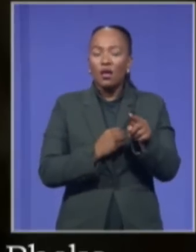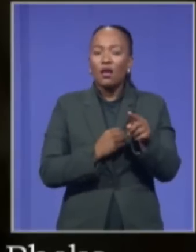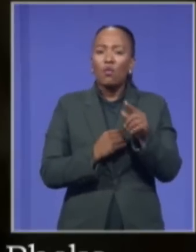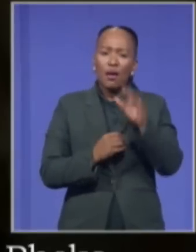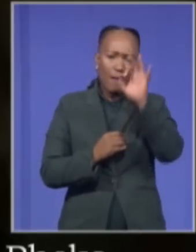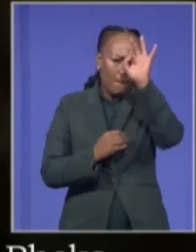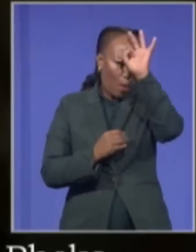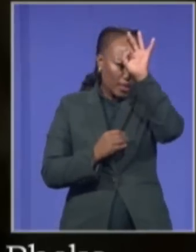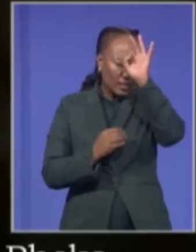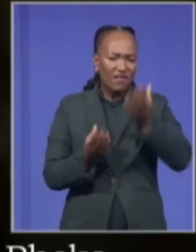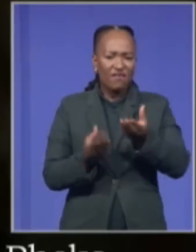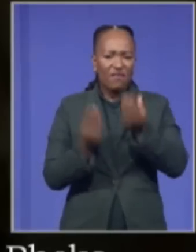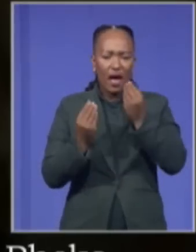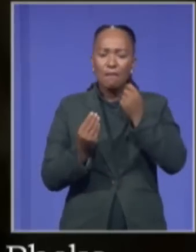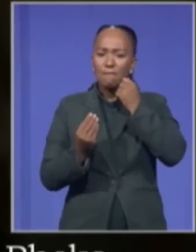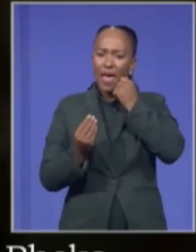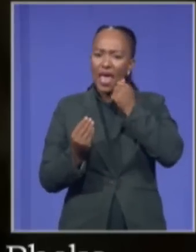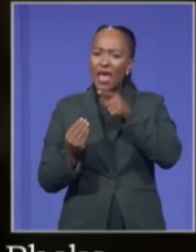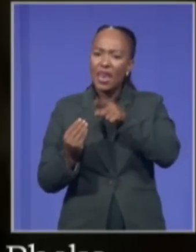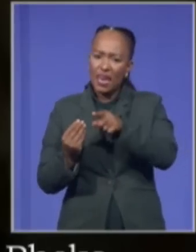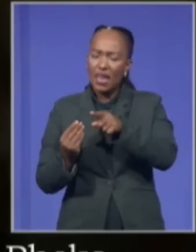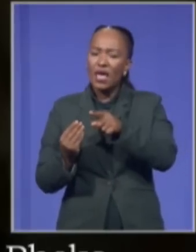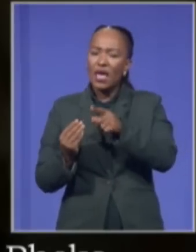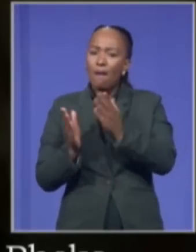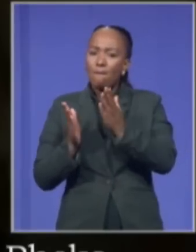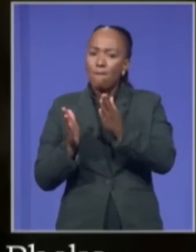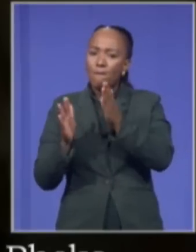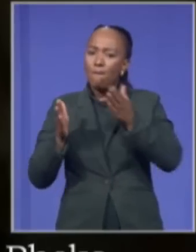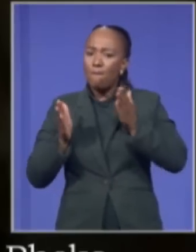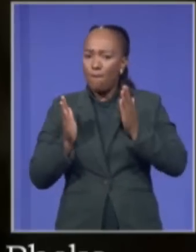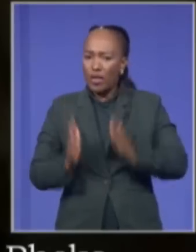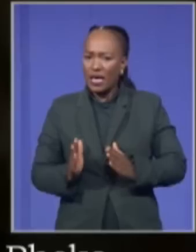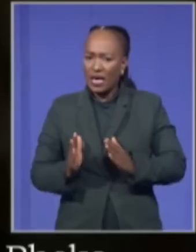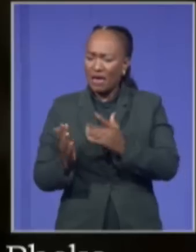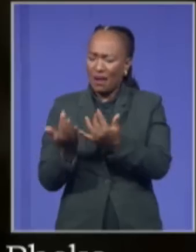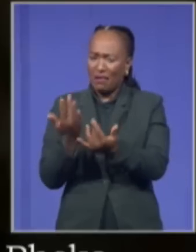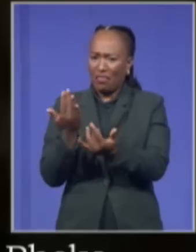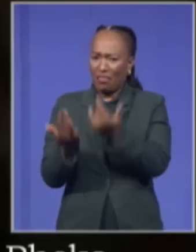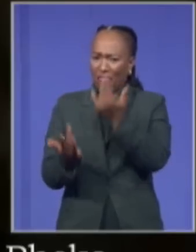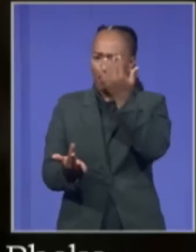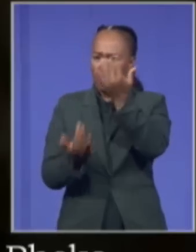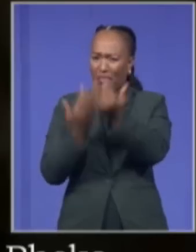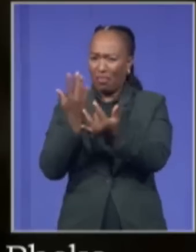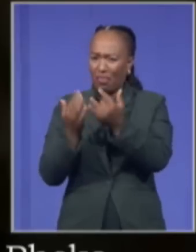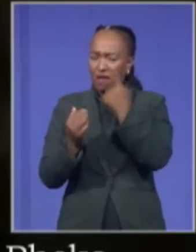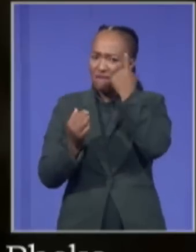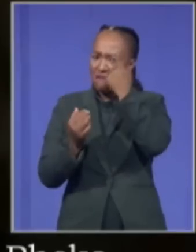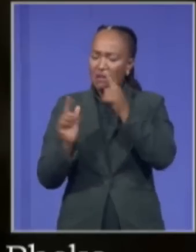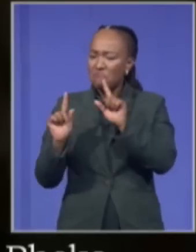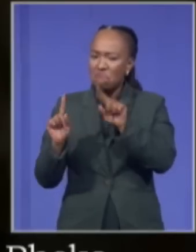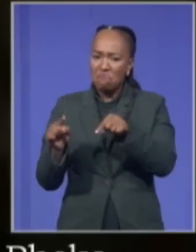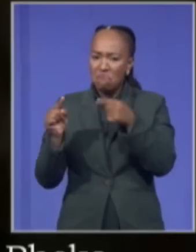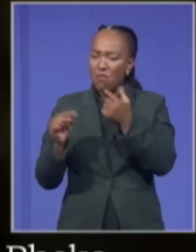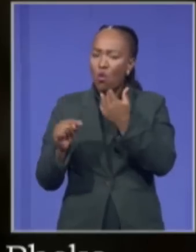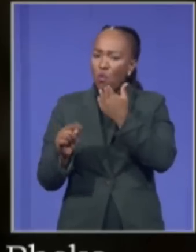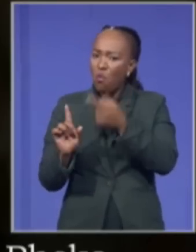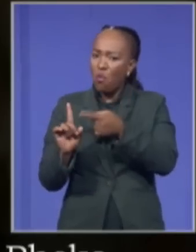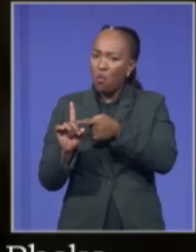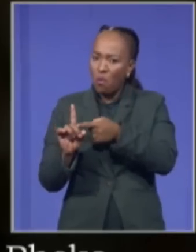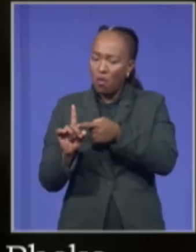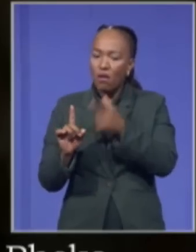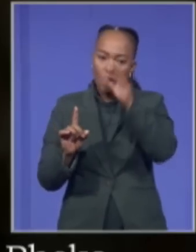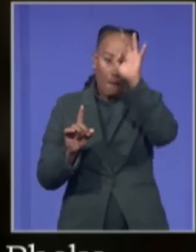ntate e le gore ka nnete o bile a tšhele ha bohloko mme a sa kgone go ka tsejwa gore na ke mang jwale ka nnete seponesa rona ka morao